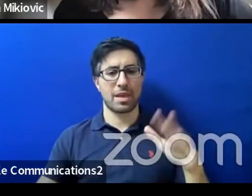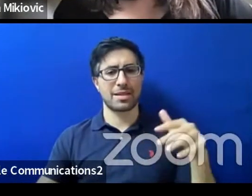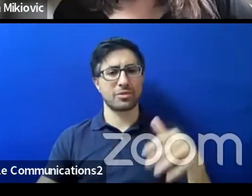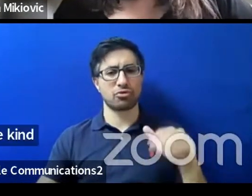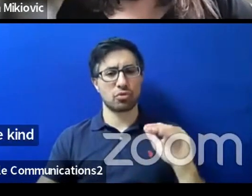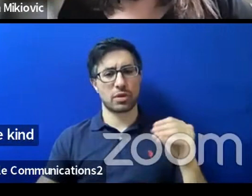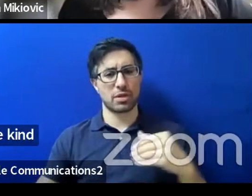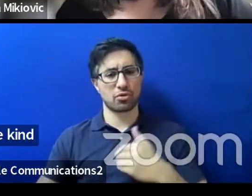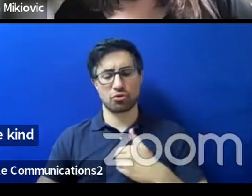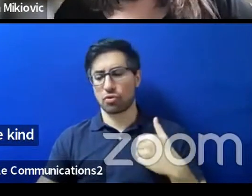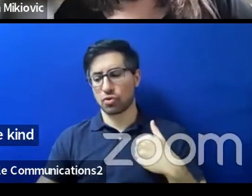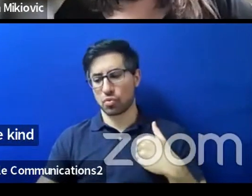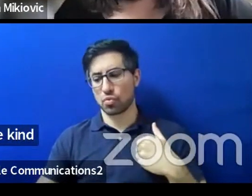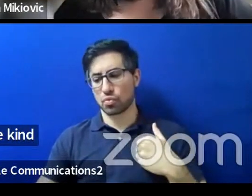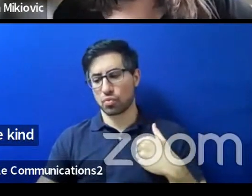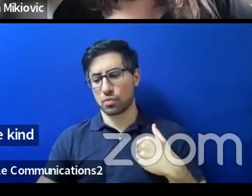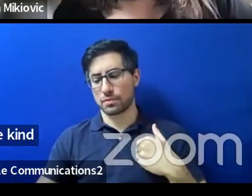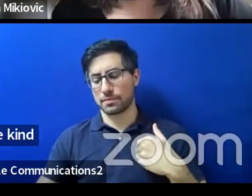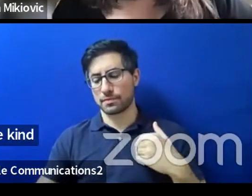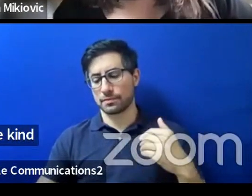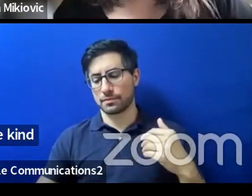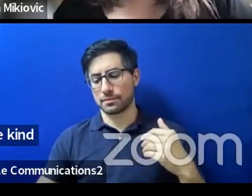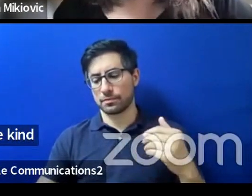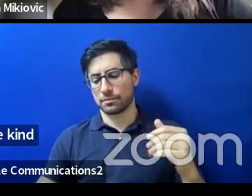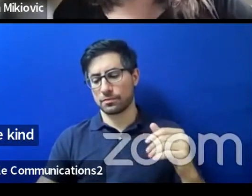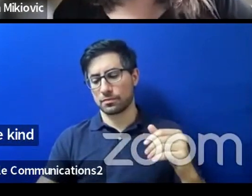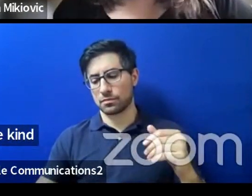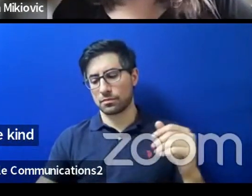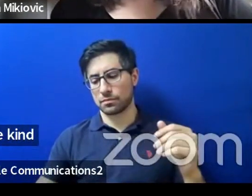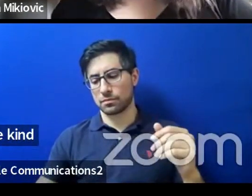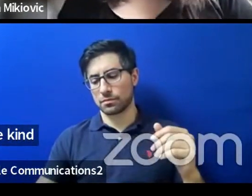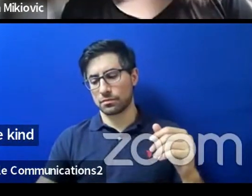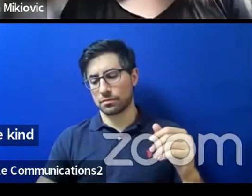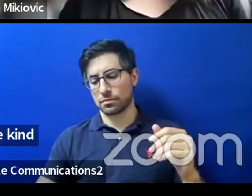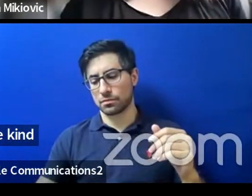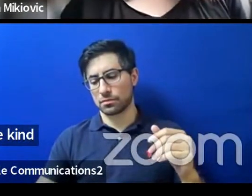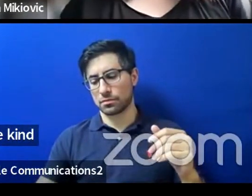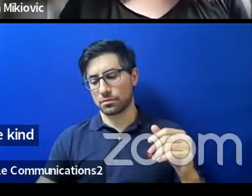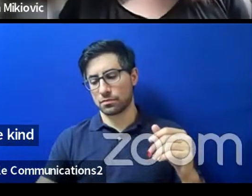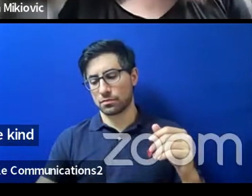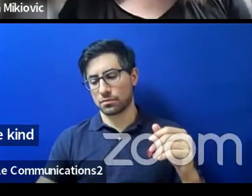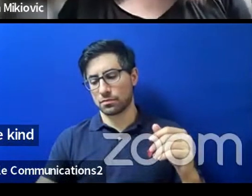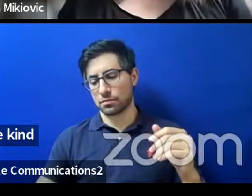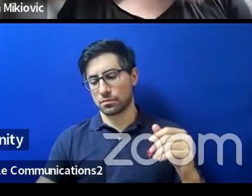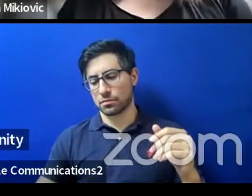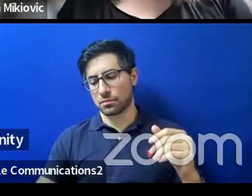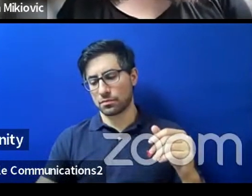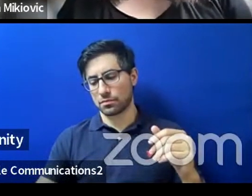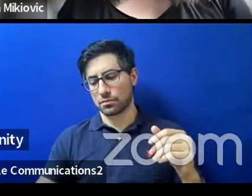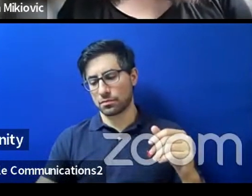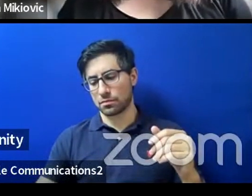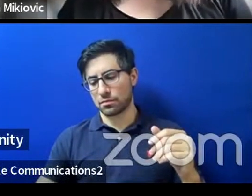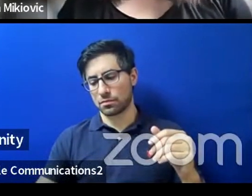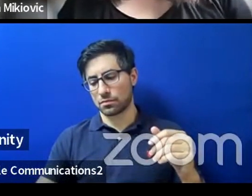Toronto. So that's how I met Doris. So I worked in the housing sector as a housing worker for about 5 years. I've also worked